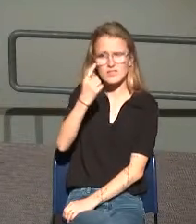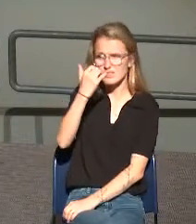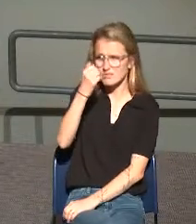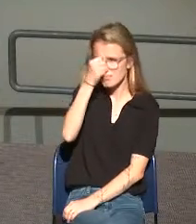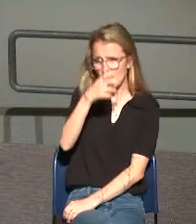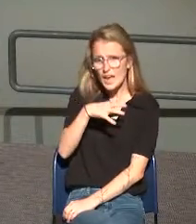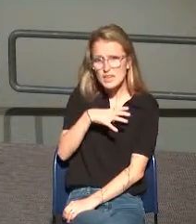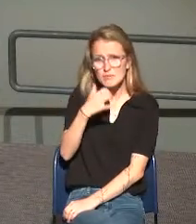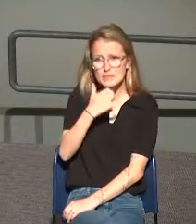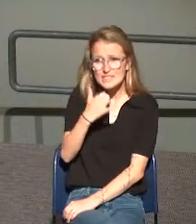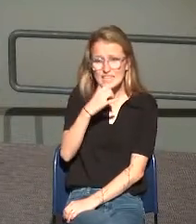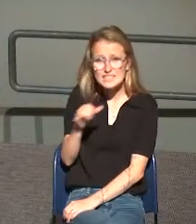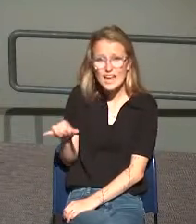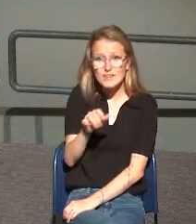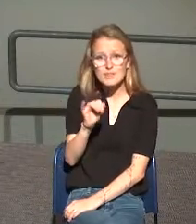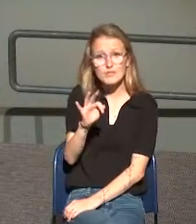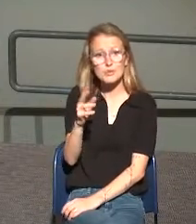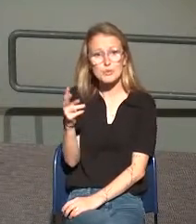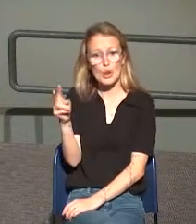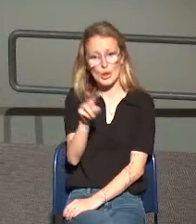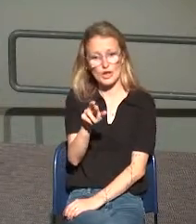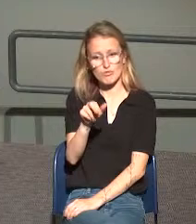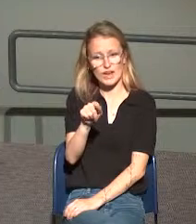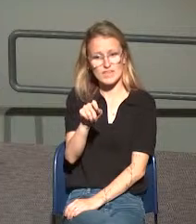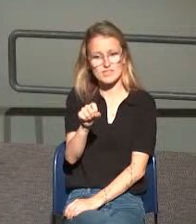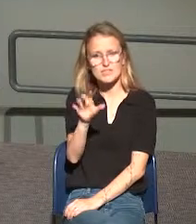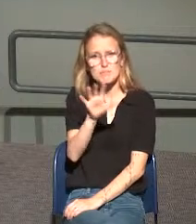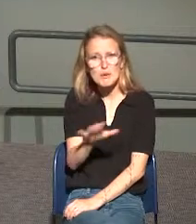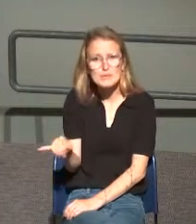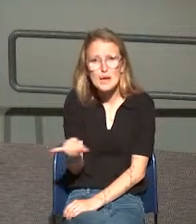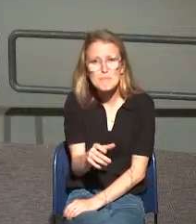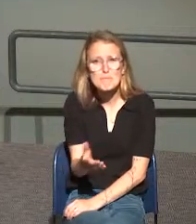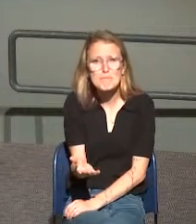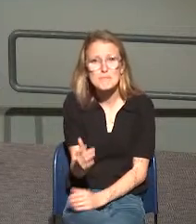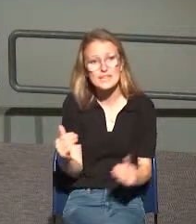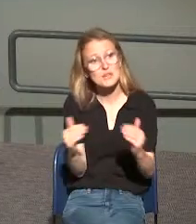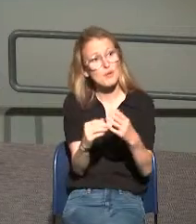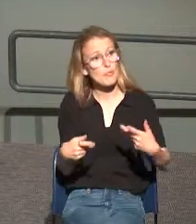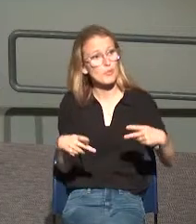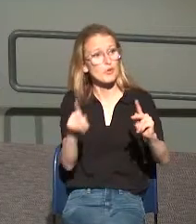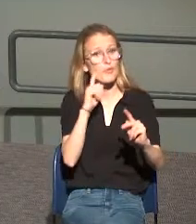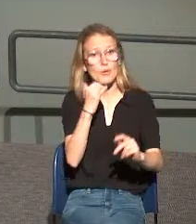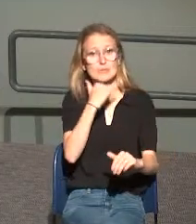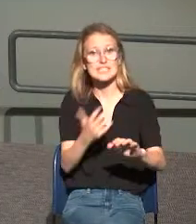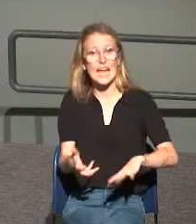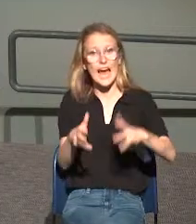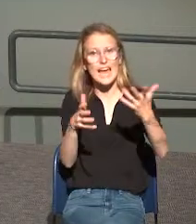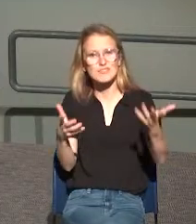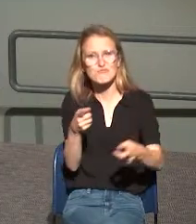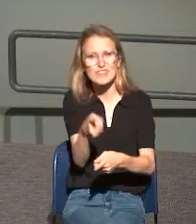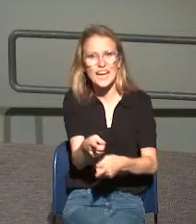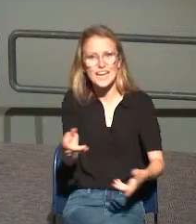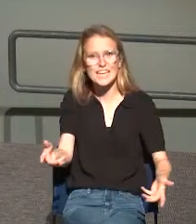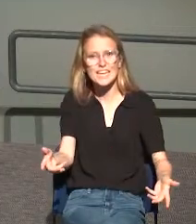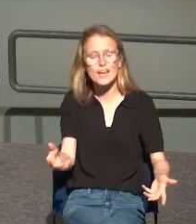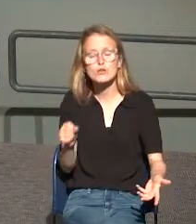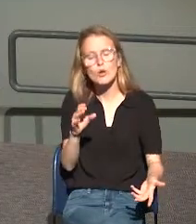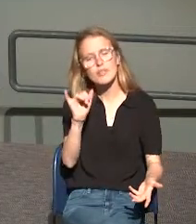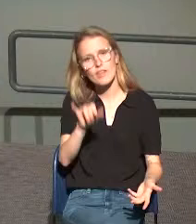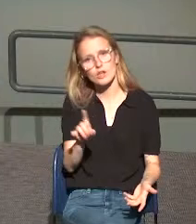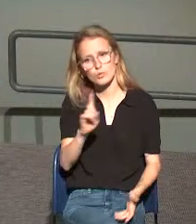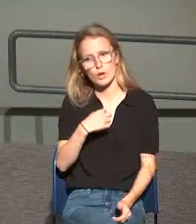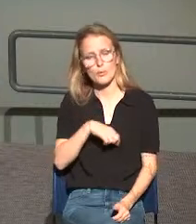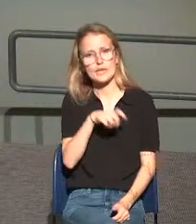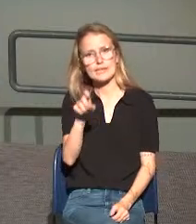as, if you look at rates of messing up, it's about the same. It's equal opportunity. And I think that's where, that's where we need to be